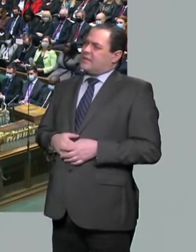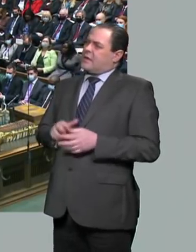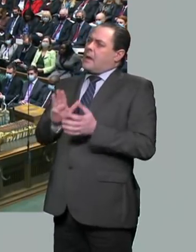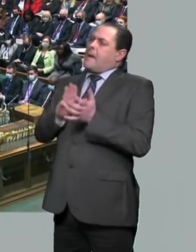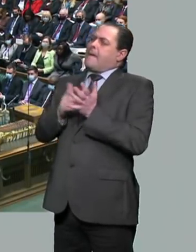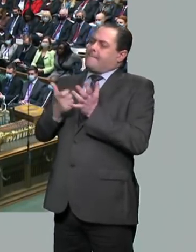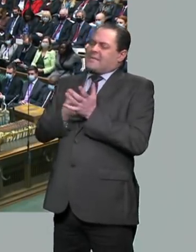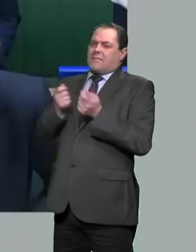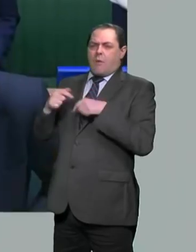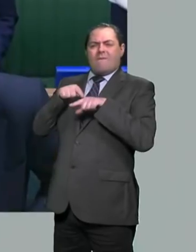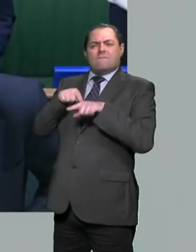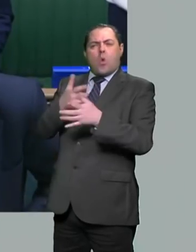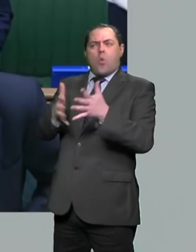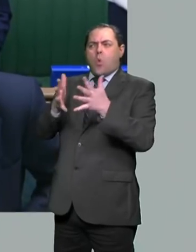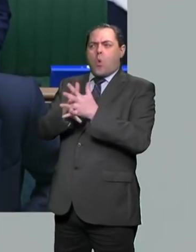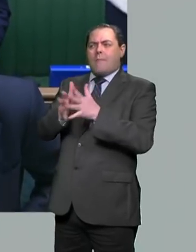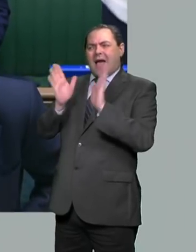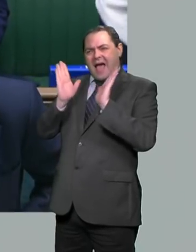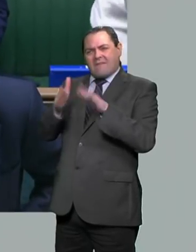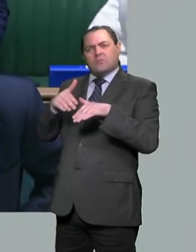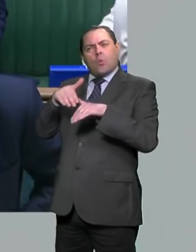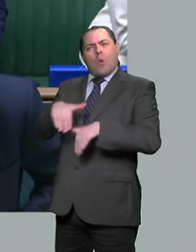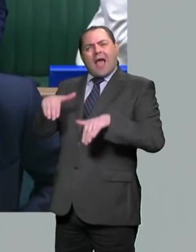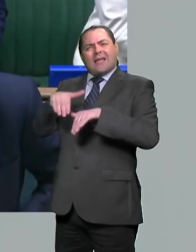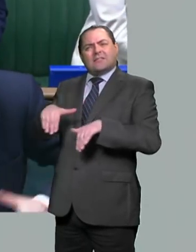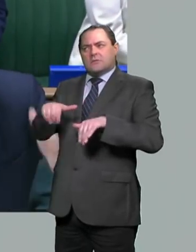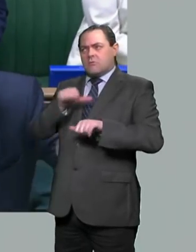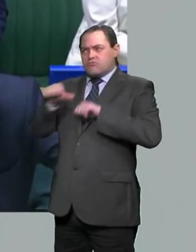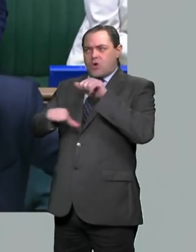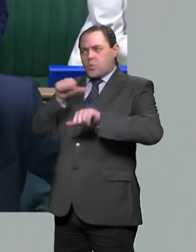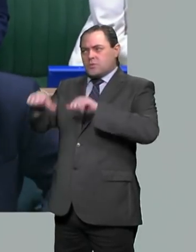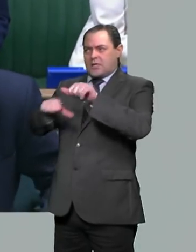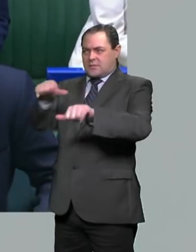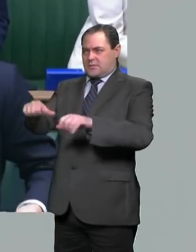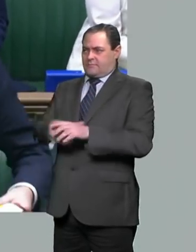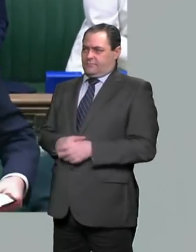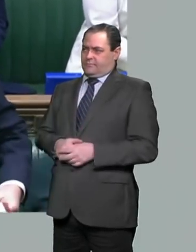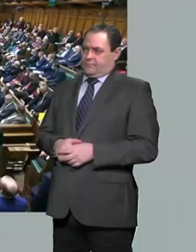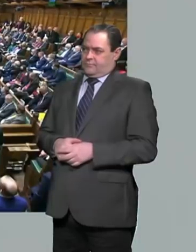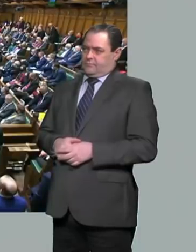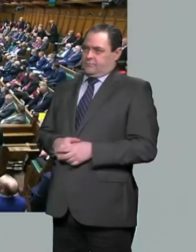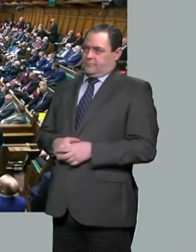I will comply with the law, but I've got to wait for the process to be concluded.